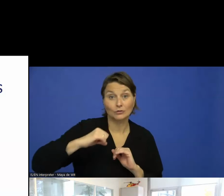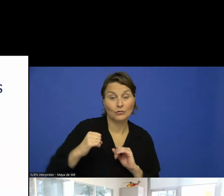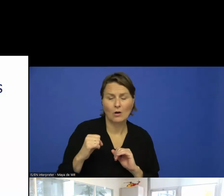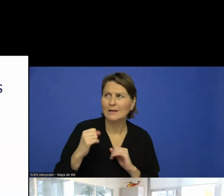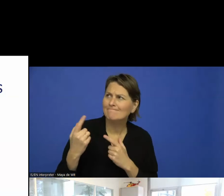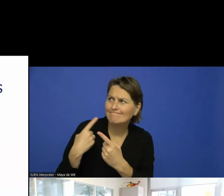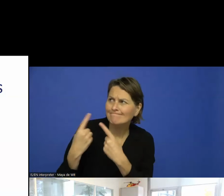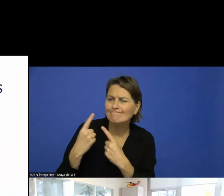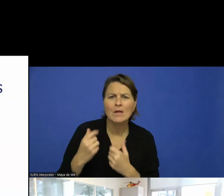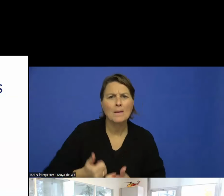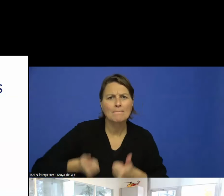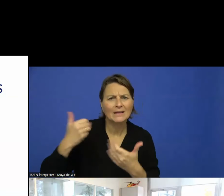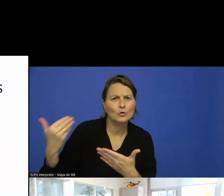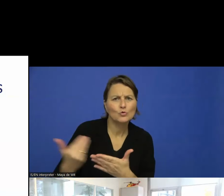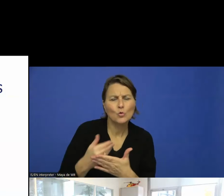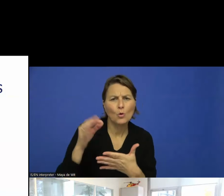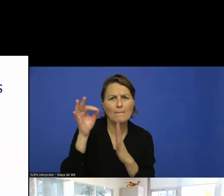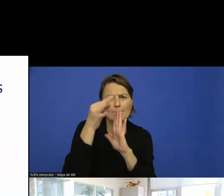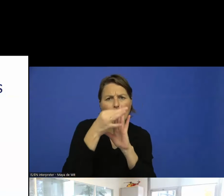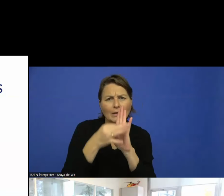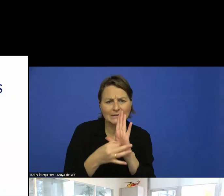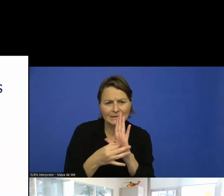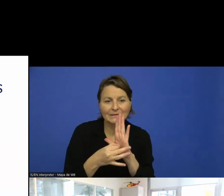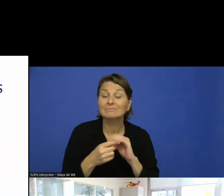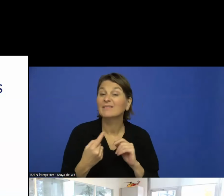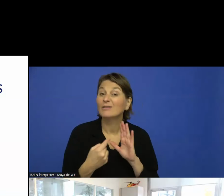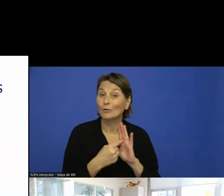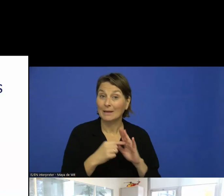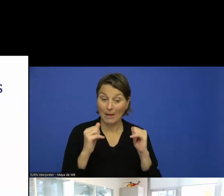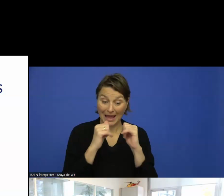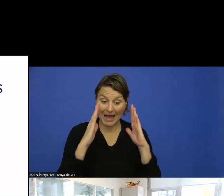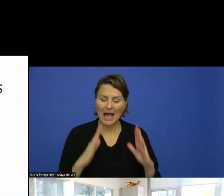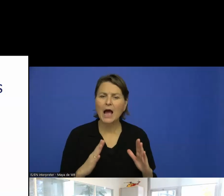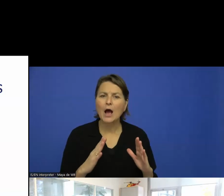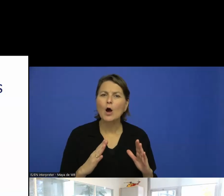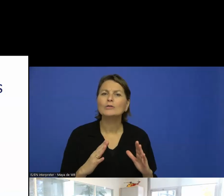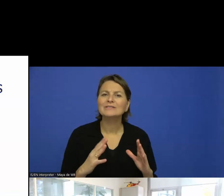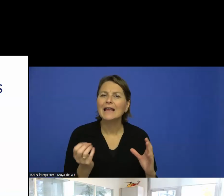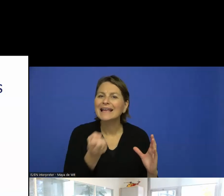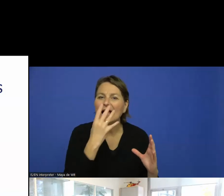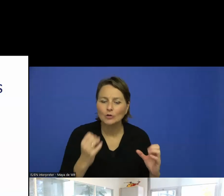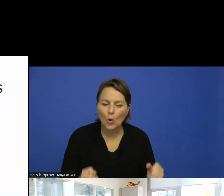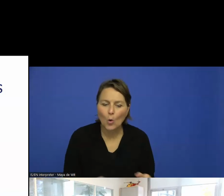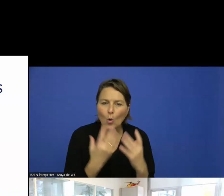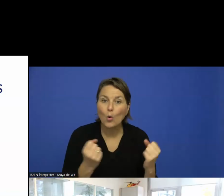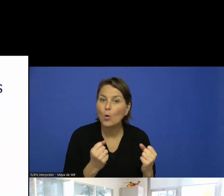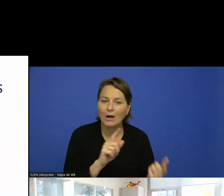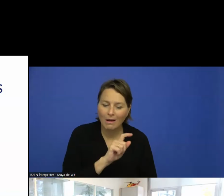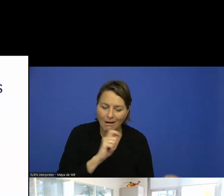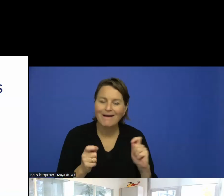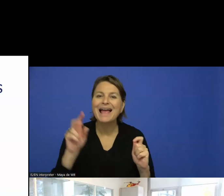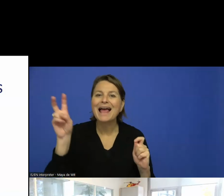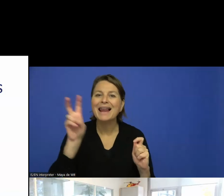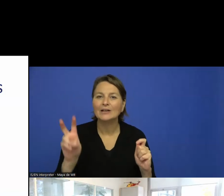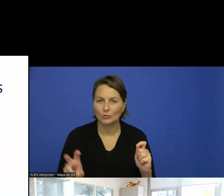policy. How do you go from gas heating of the home to an electrical heat exchanger? And how do you do